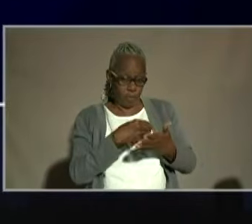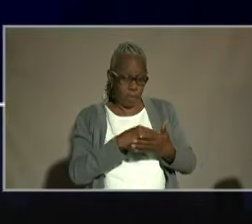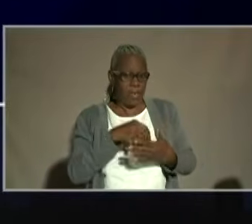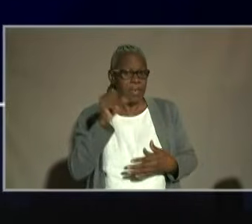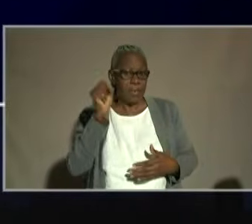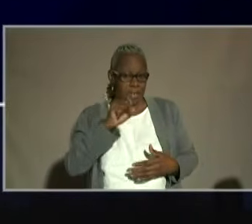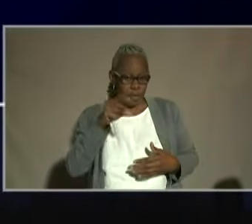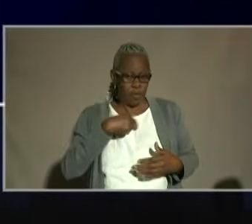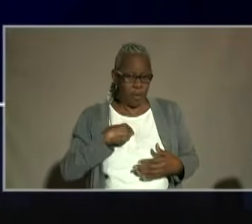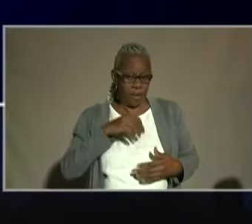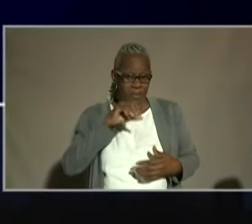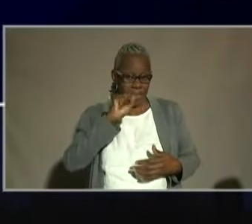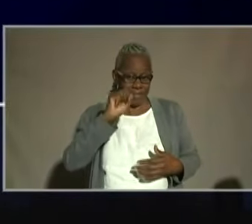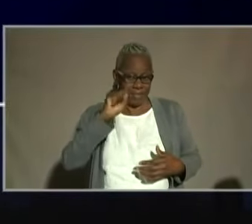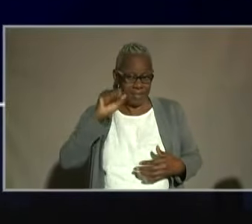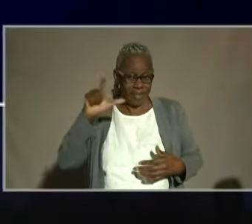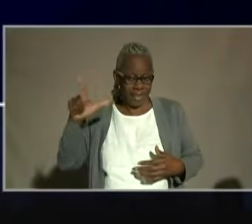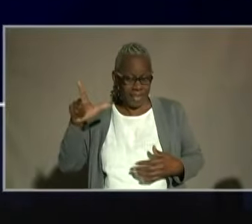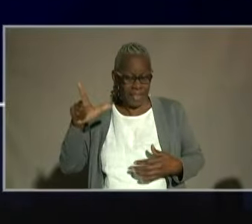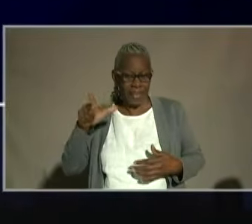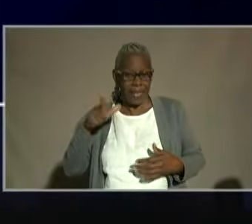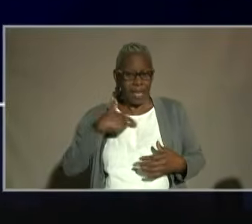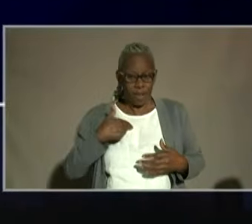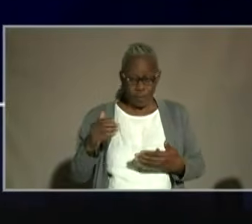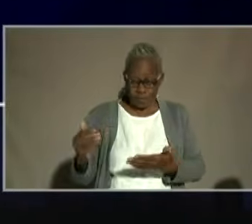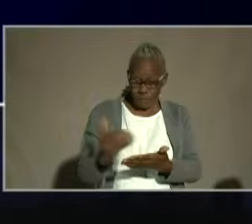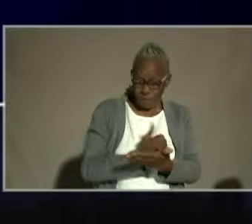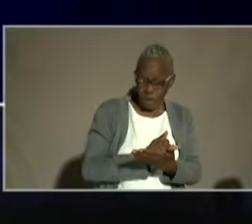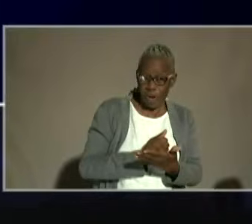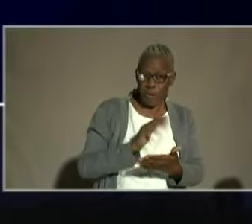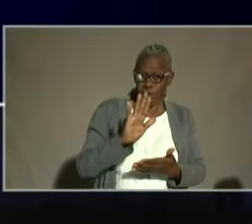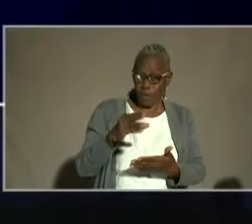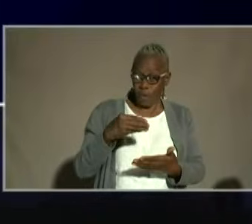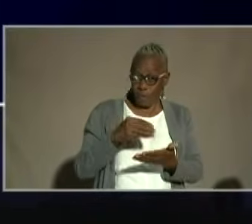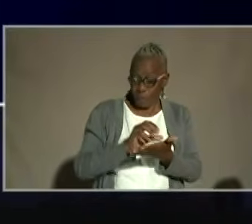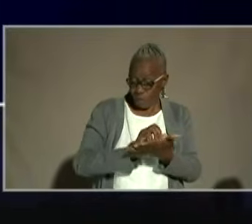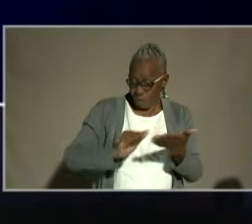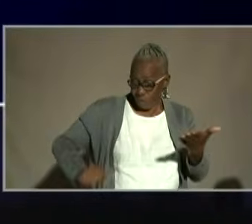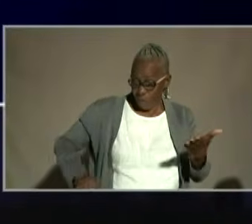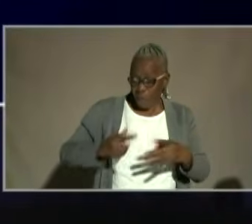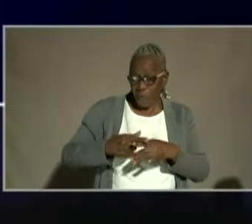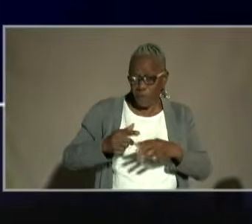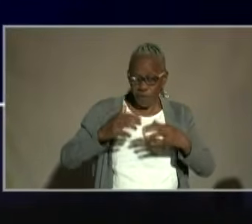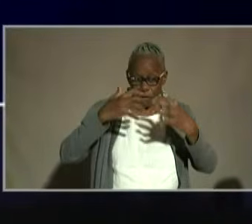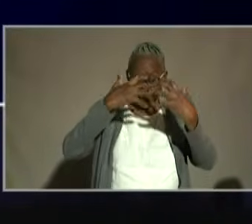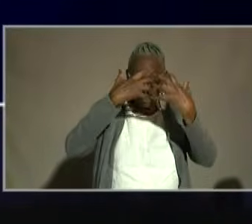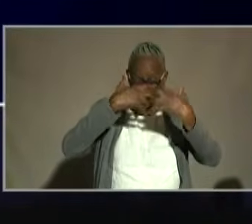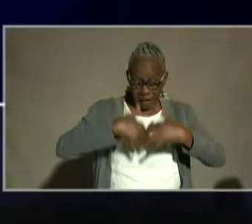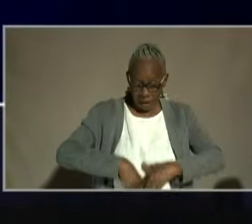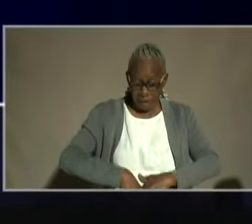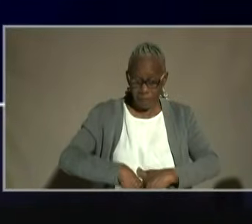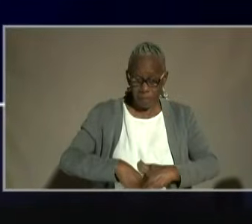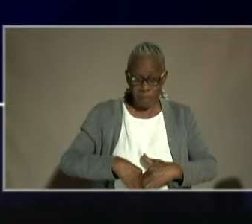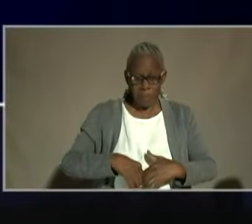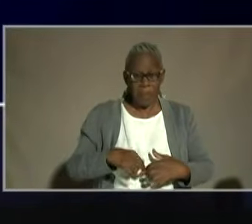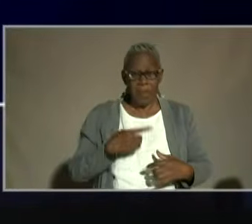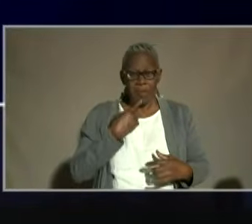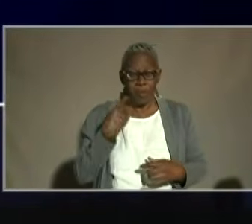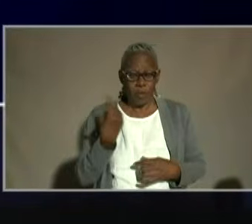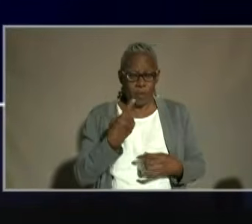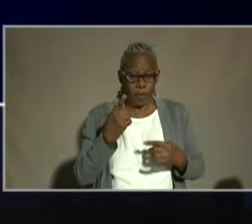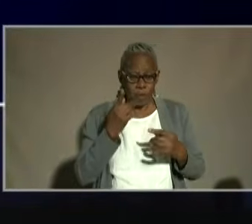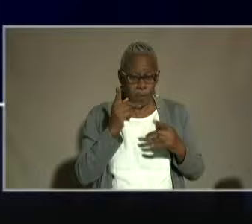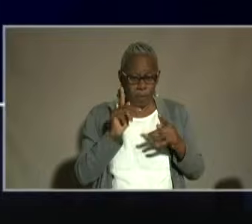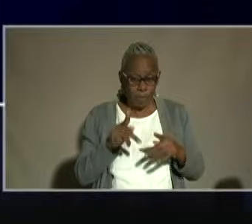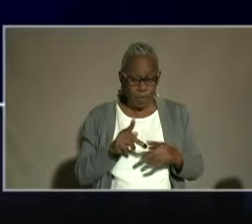in SSL, and you were able to withdraw your money before it collapsed. In fact, I would say the only person that